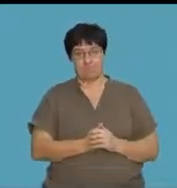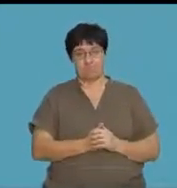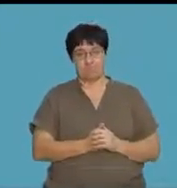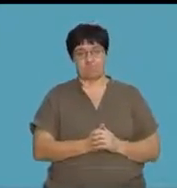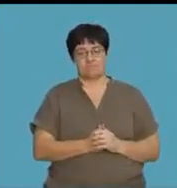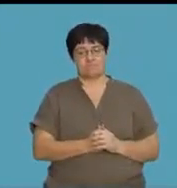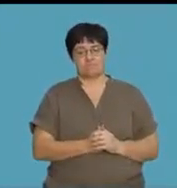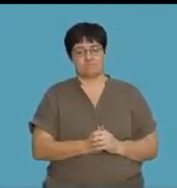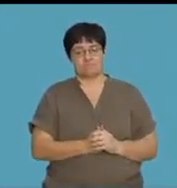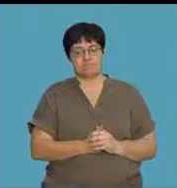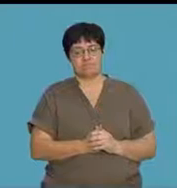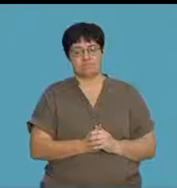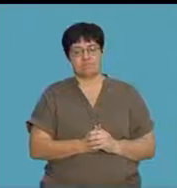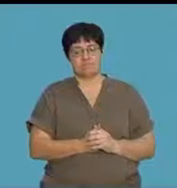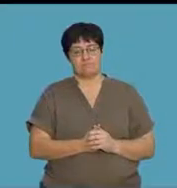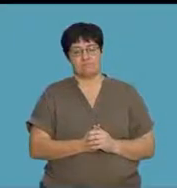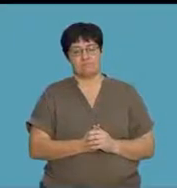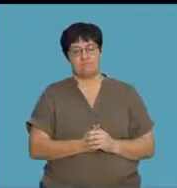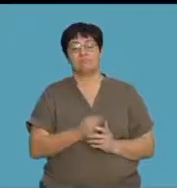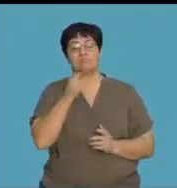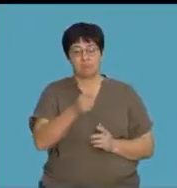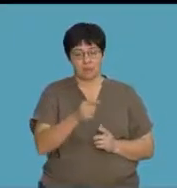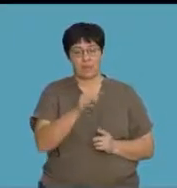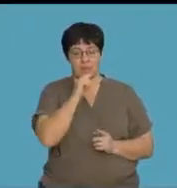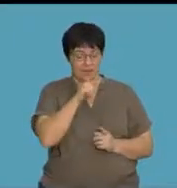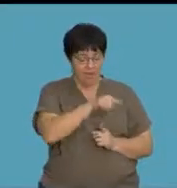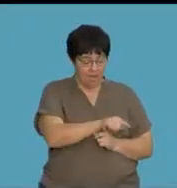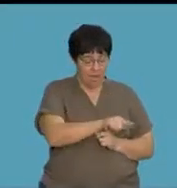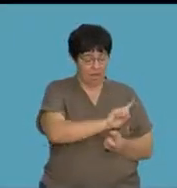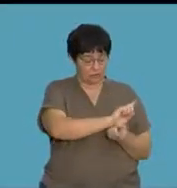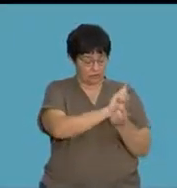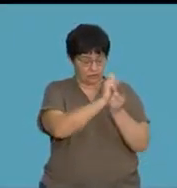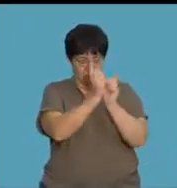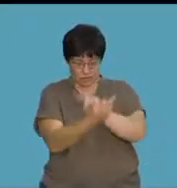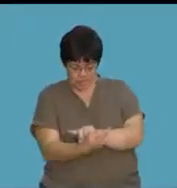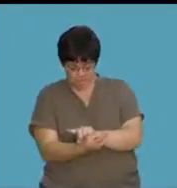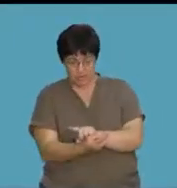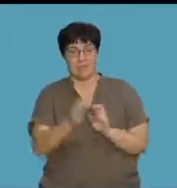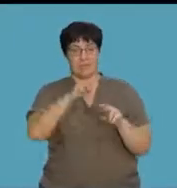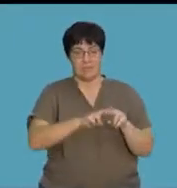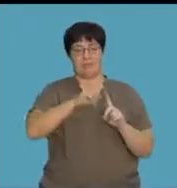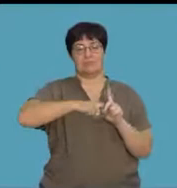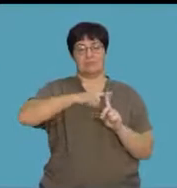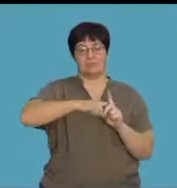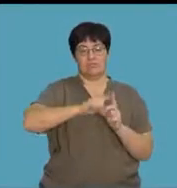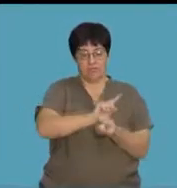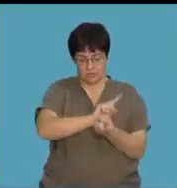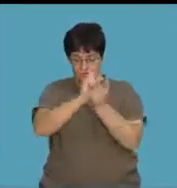It has to do with temperatures at which phase changes occur. So these are various